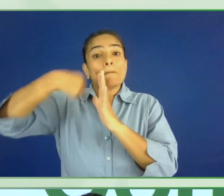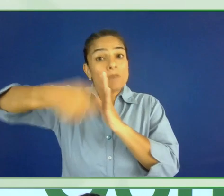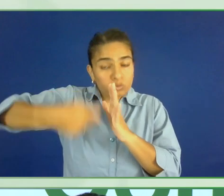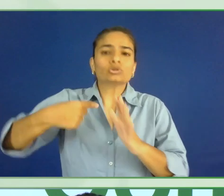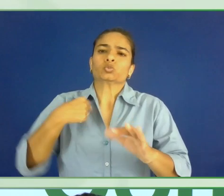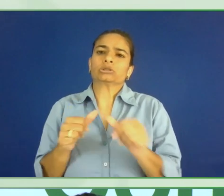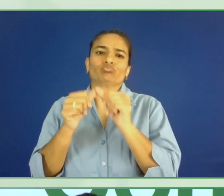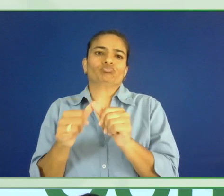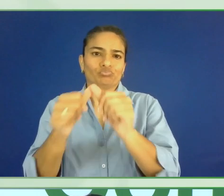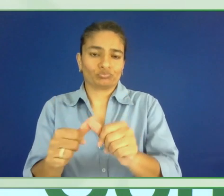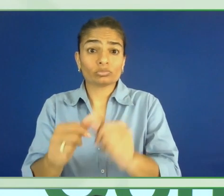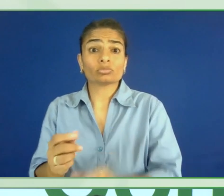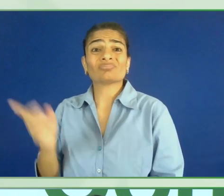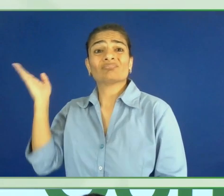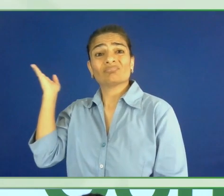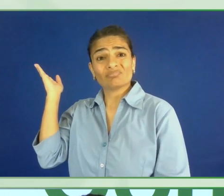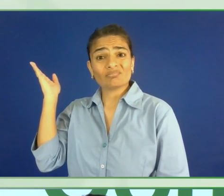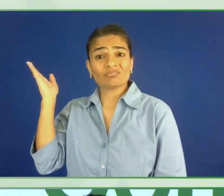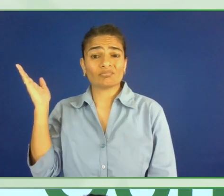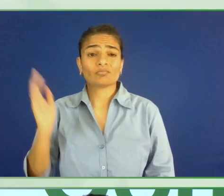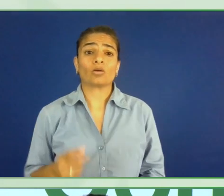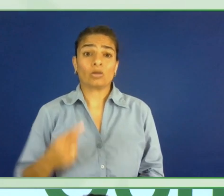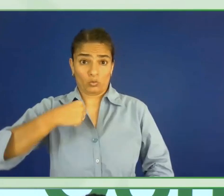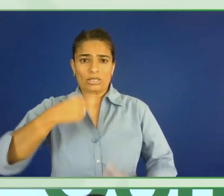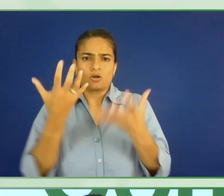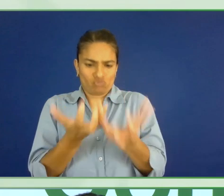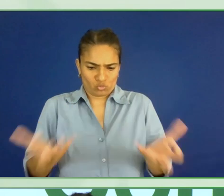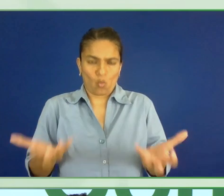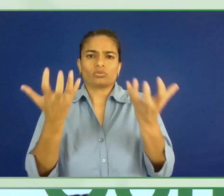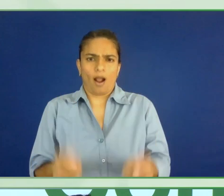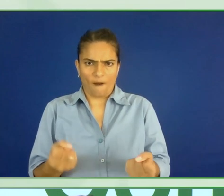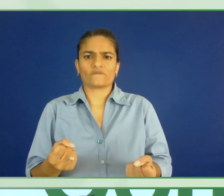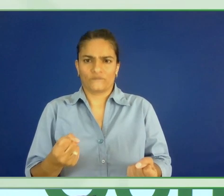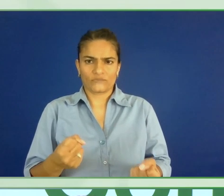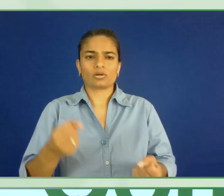at CASE that are complimentary free trainings that we believe that the network